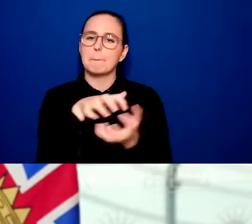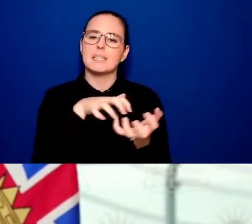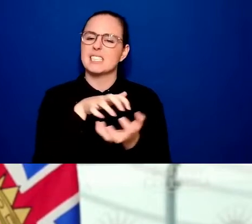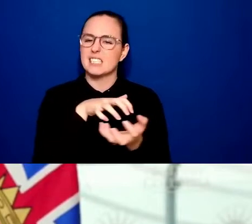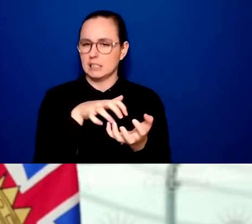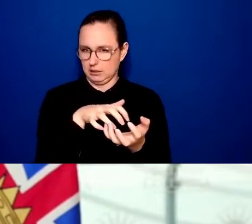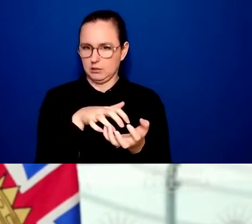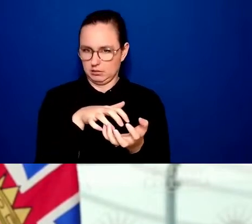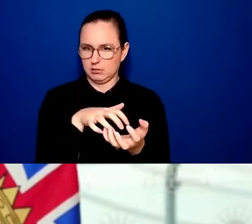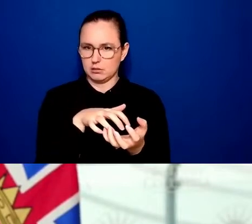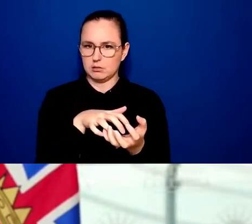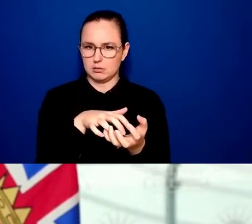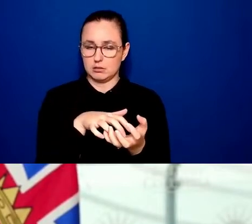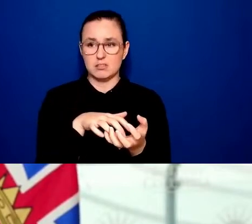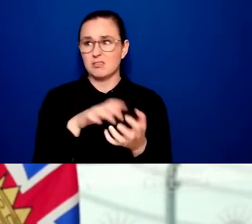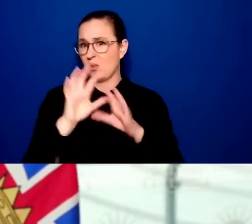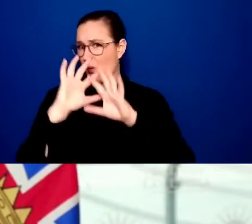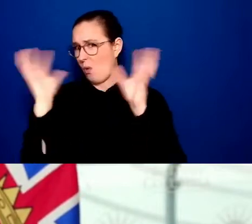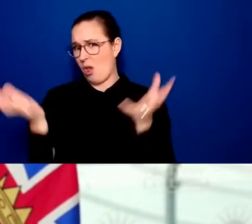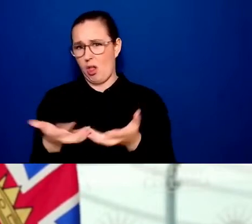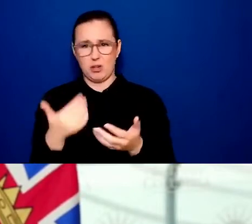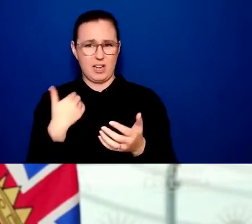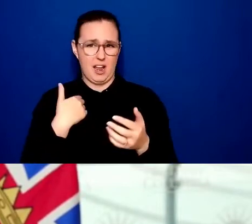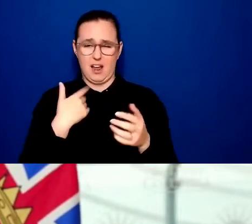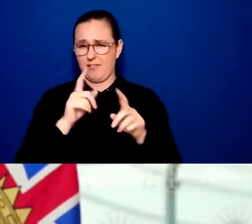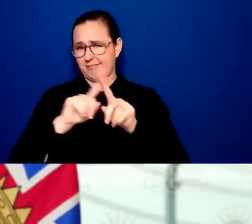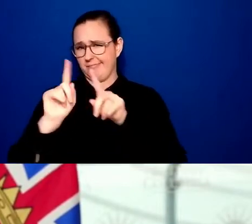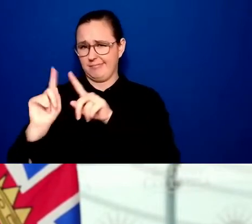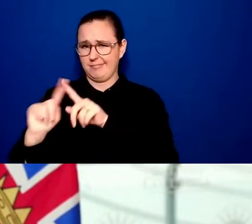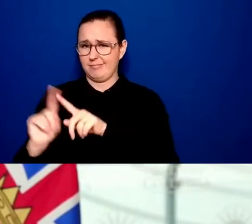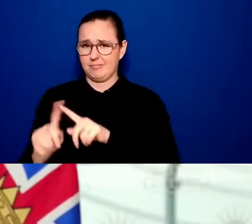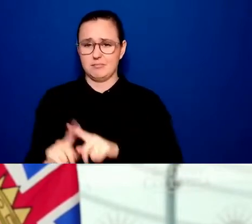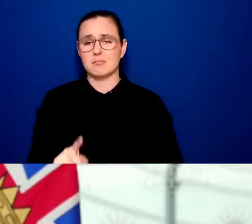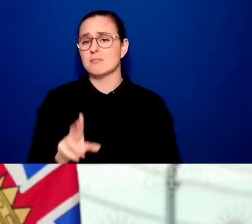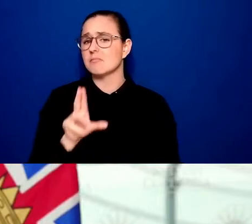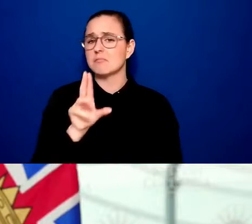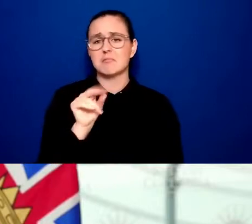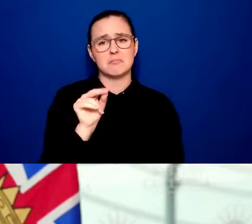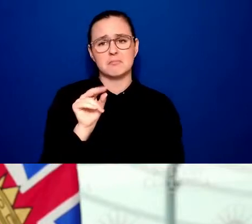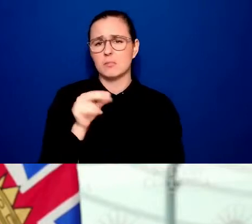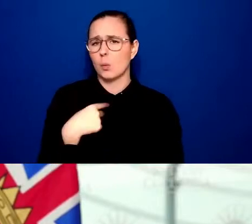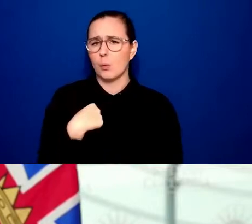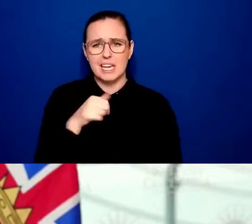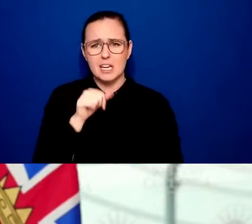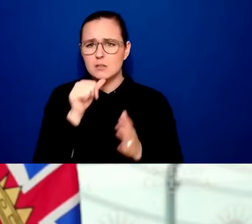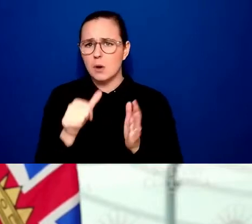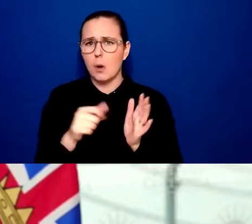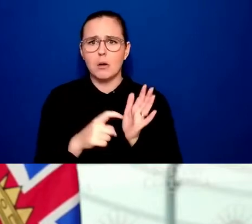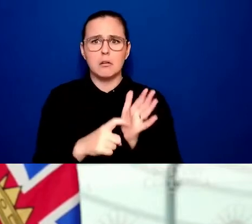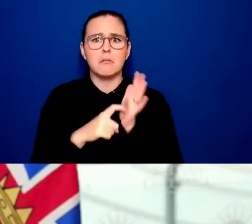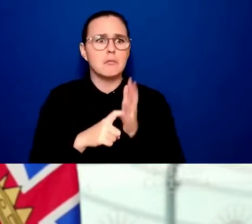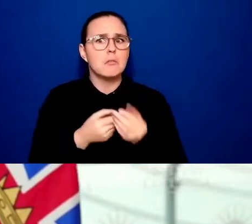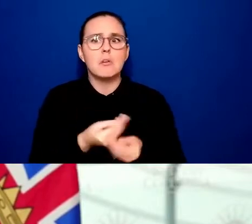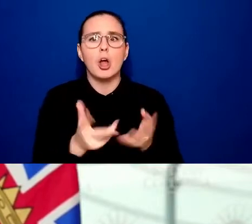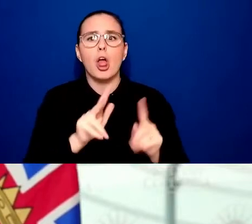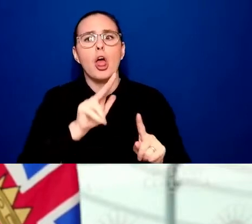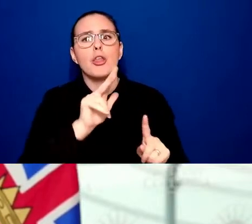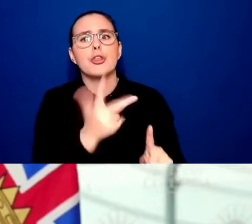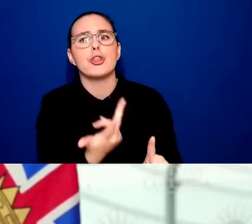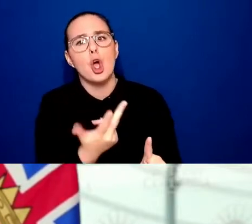world. So no, we're not systematically requiring or providing people with a third